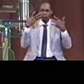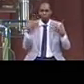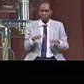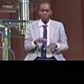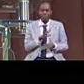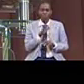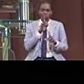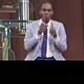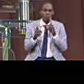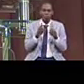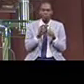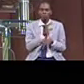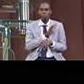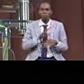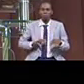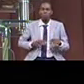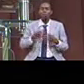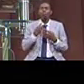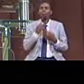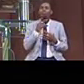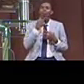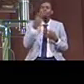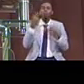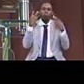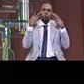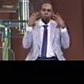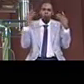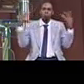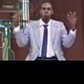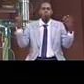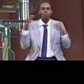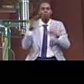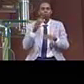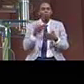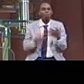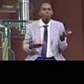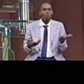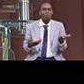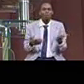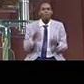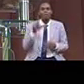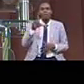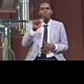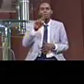he cried with a loud voice, everybody,